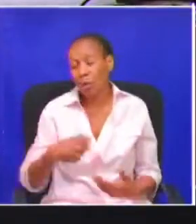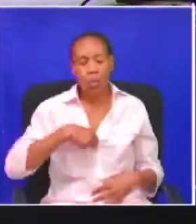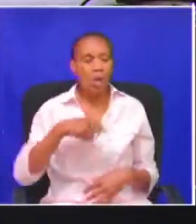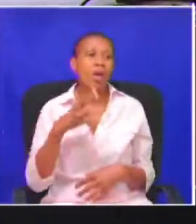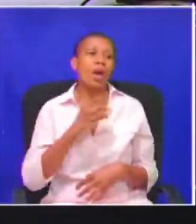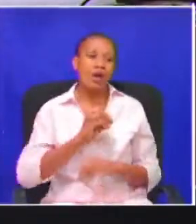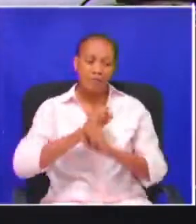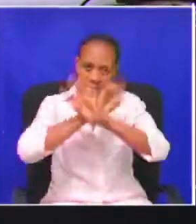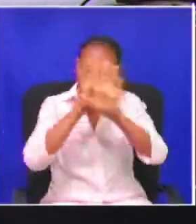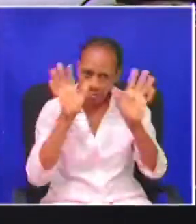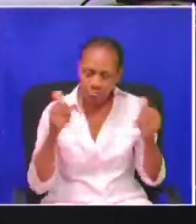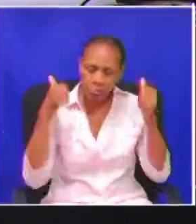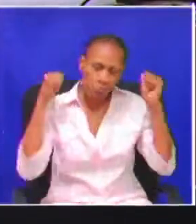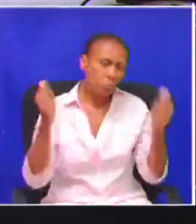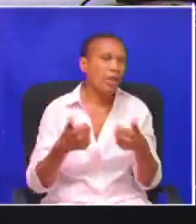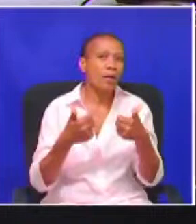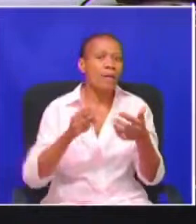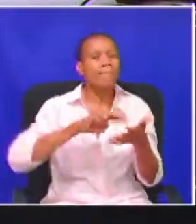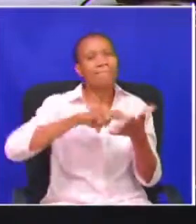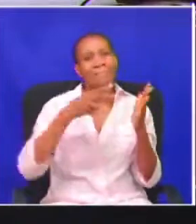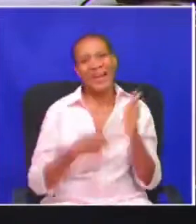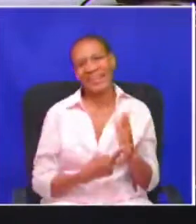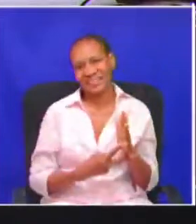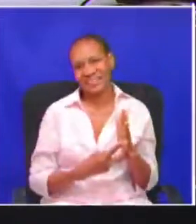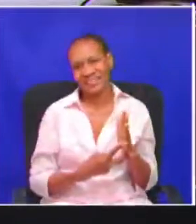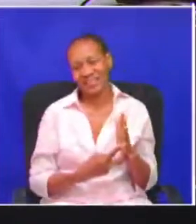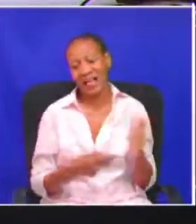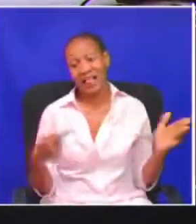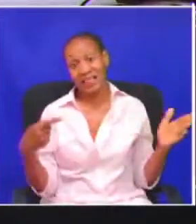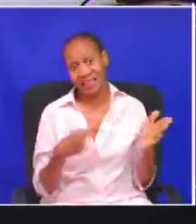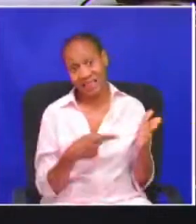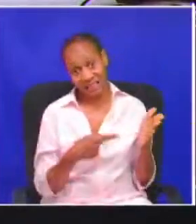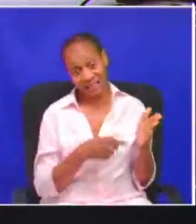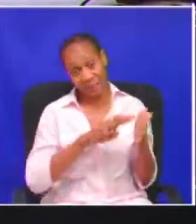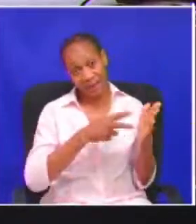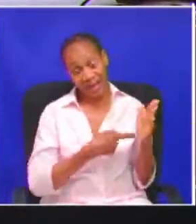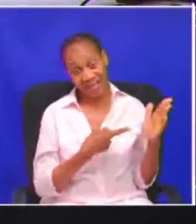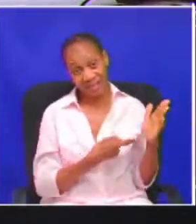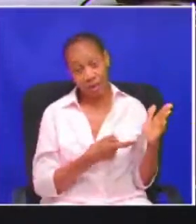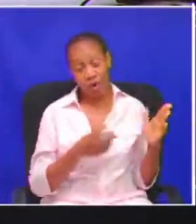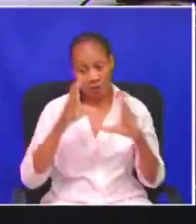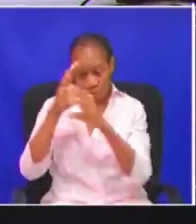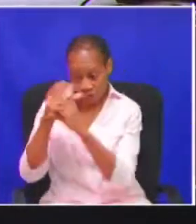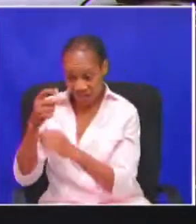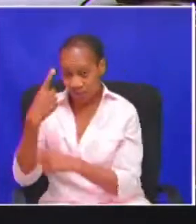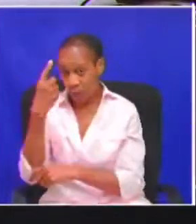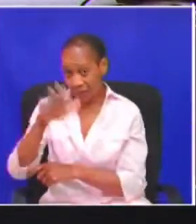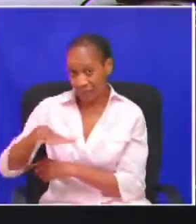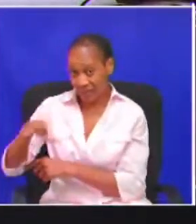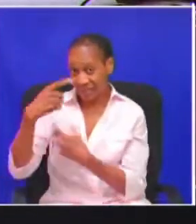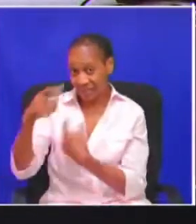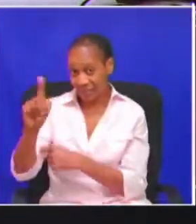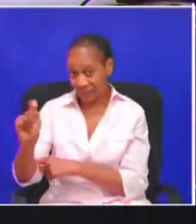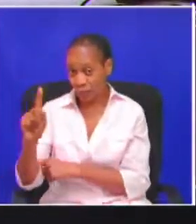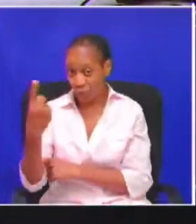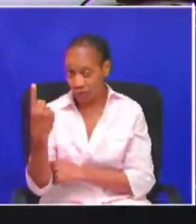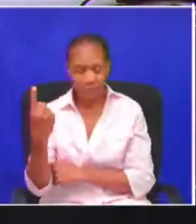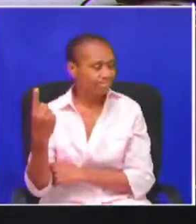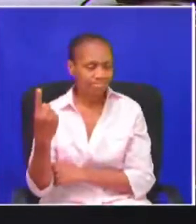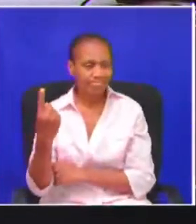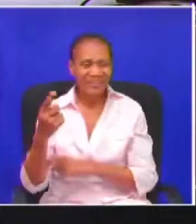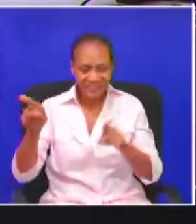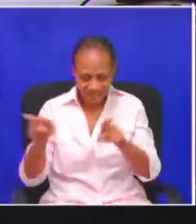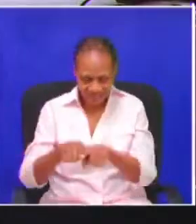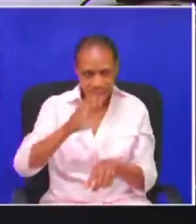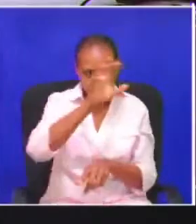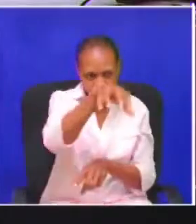plan. And it is not only going to be focused on Cape Town, it's going to be focused on other